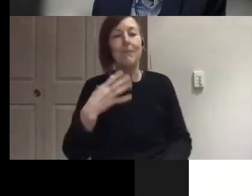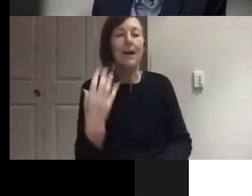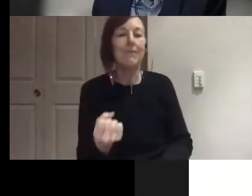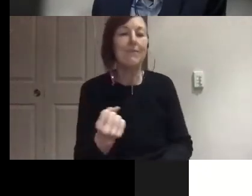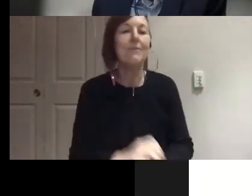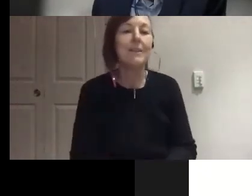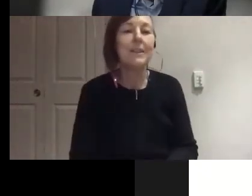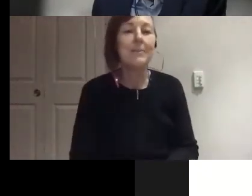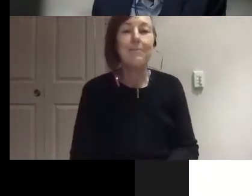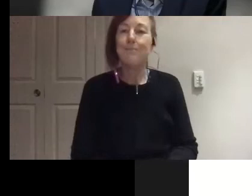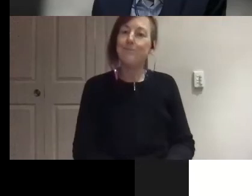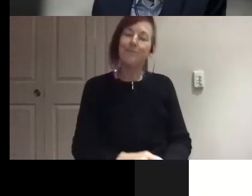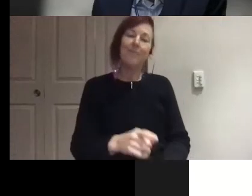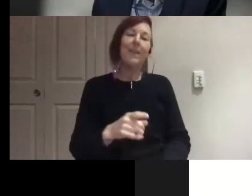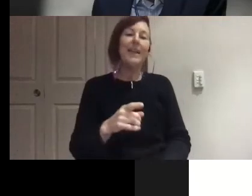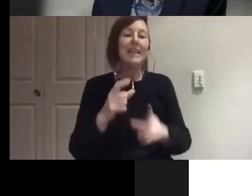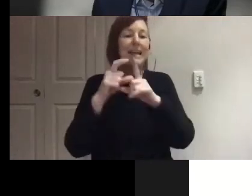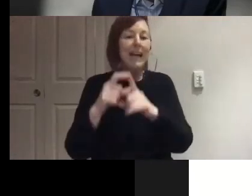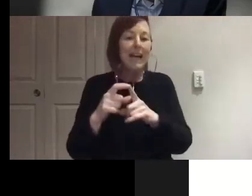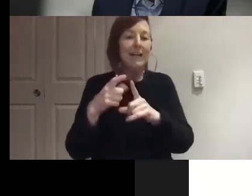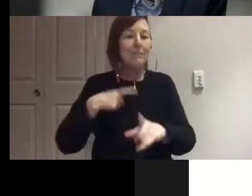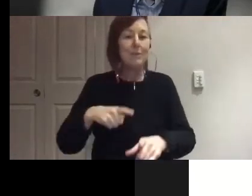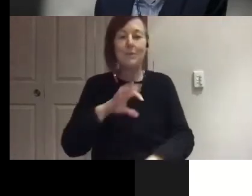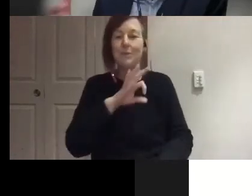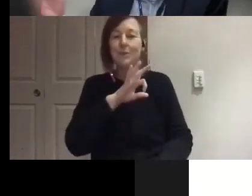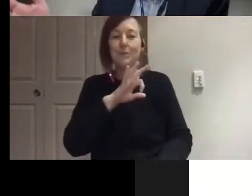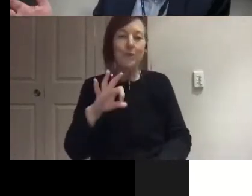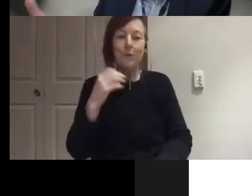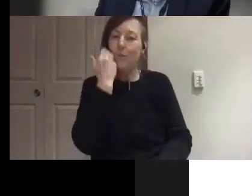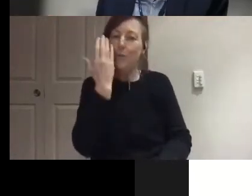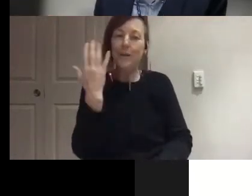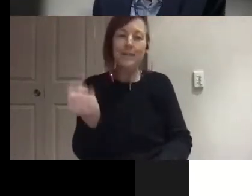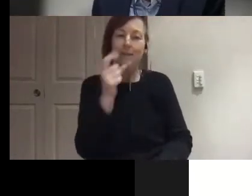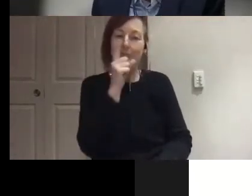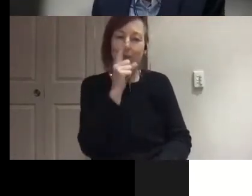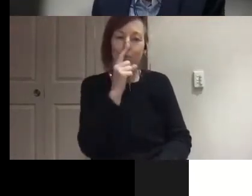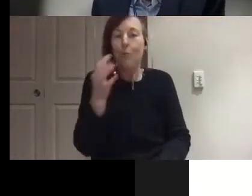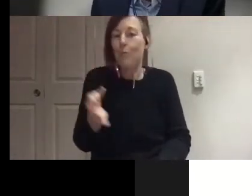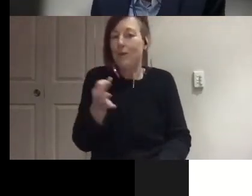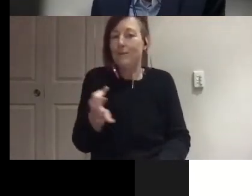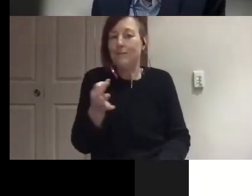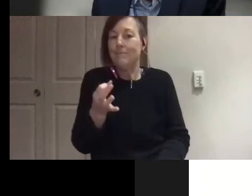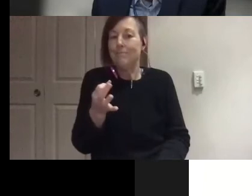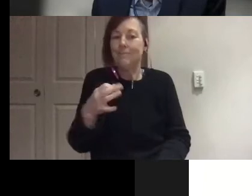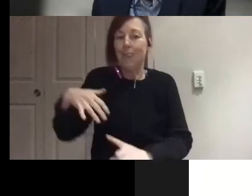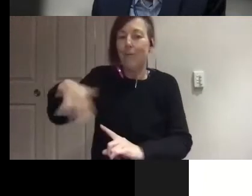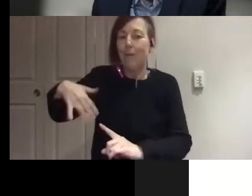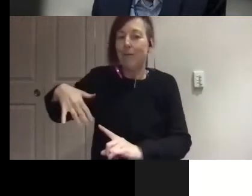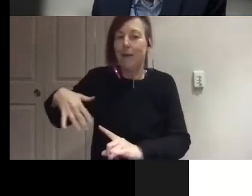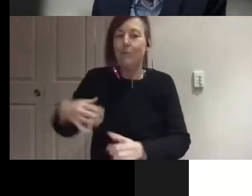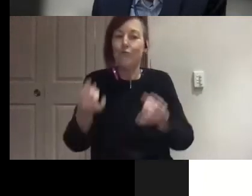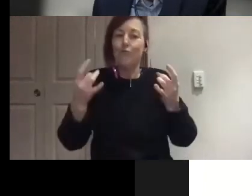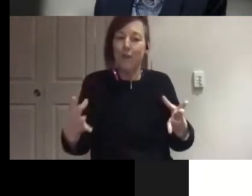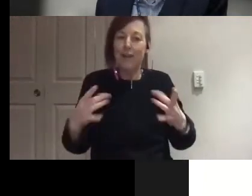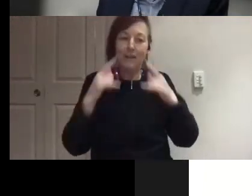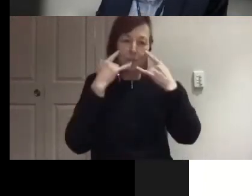to commence as and when, like on standby, I guess you could say. And the other thing, as I mentioned